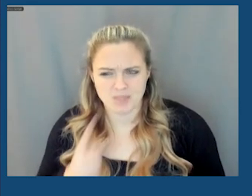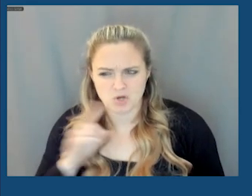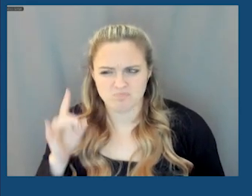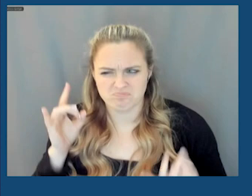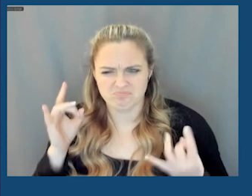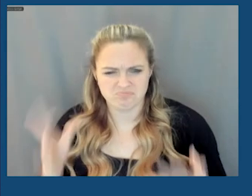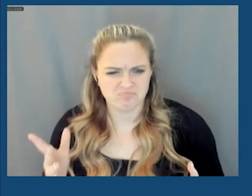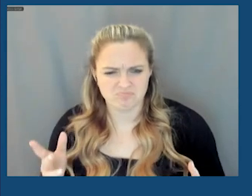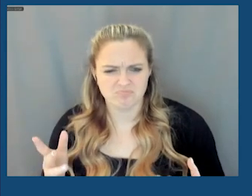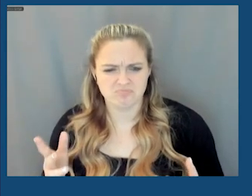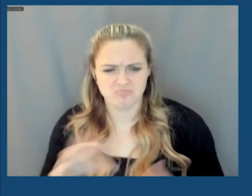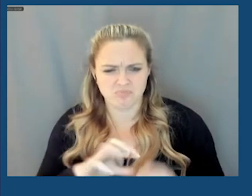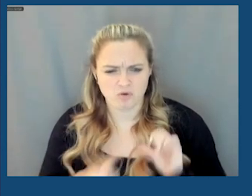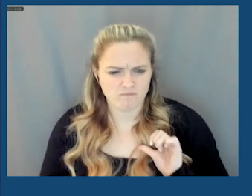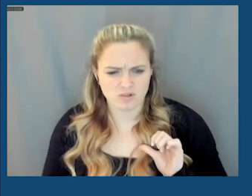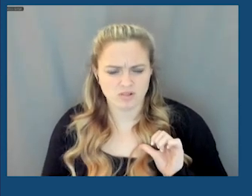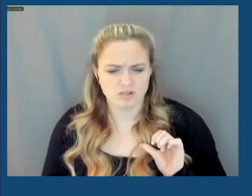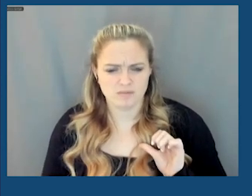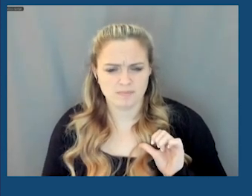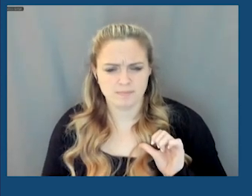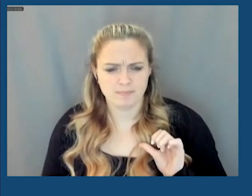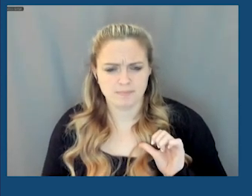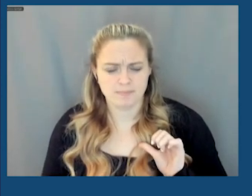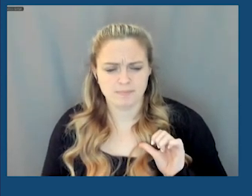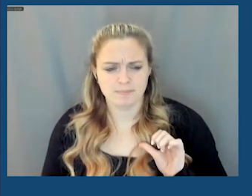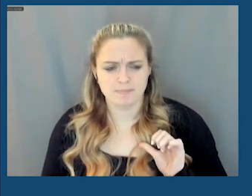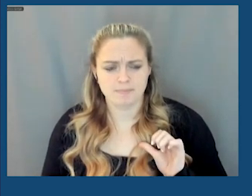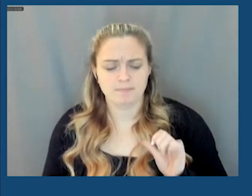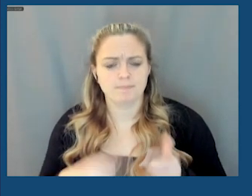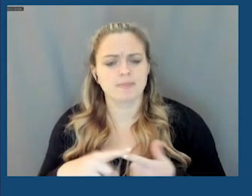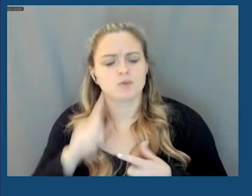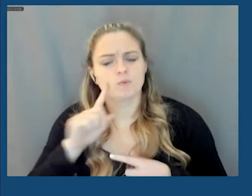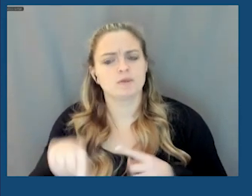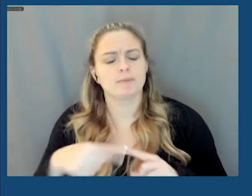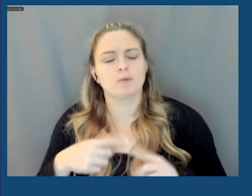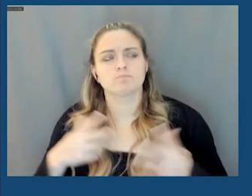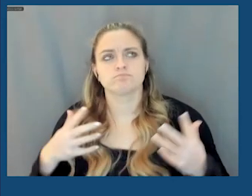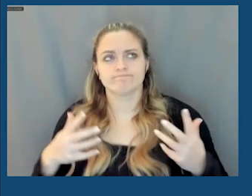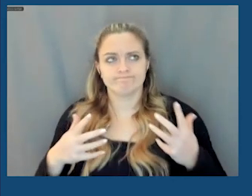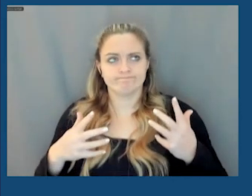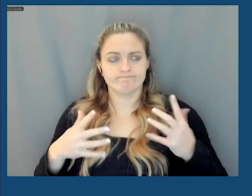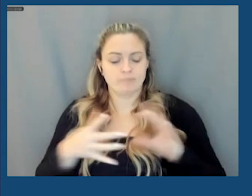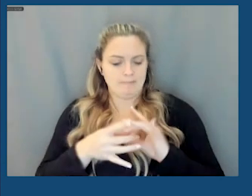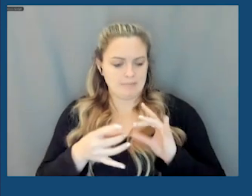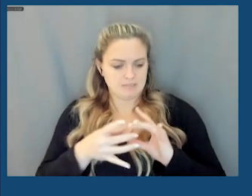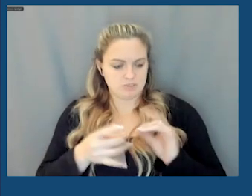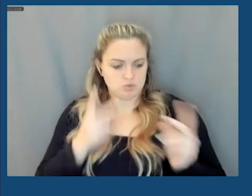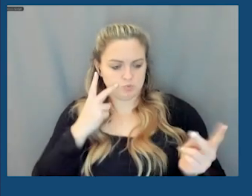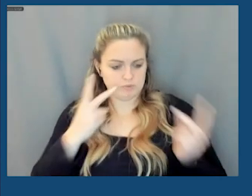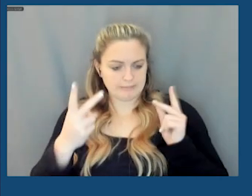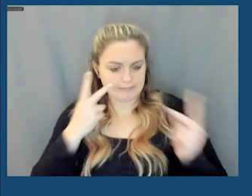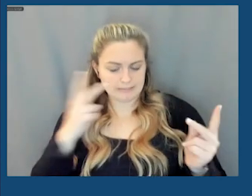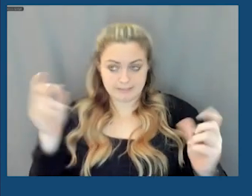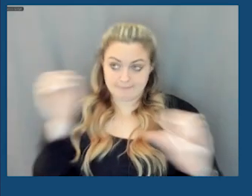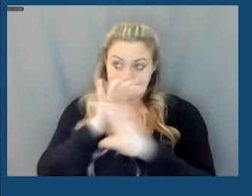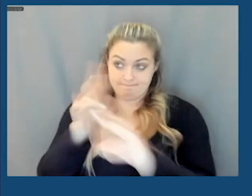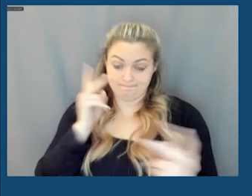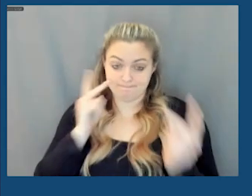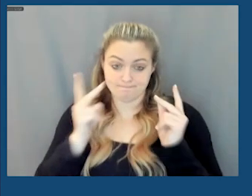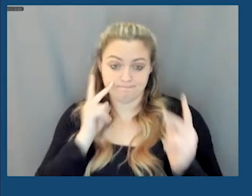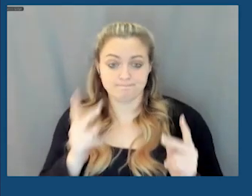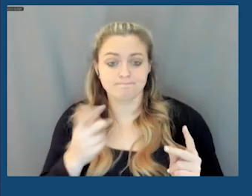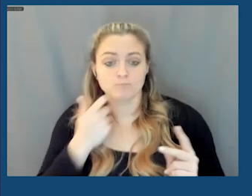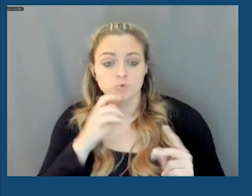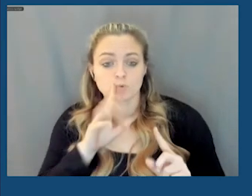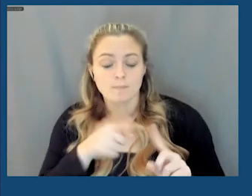and so harmful. And then you think about the messages, the visual messages. We just talked about what